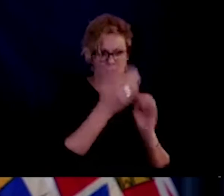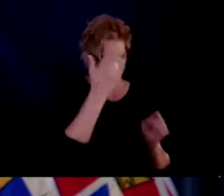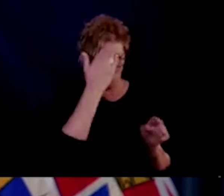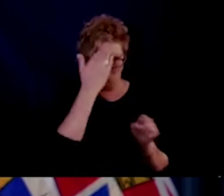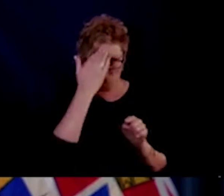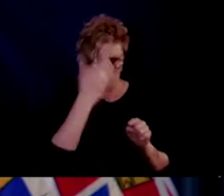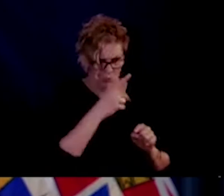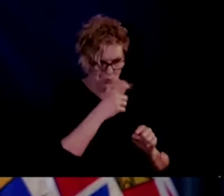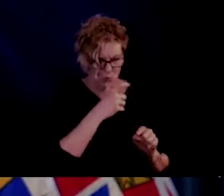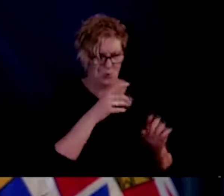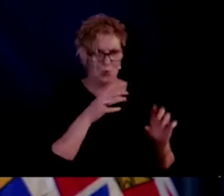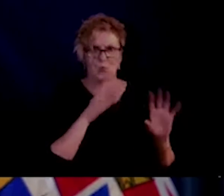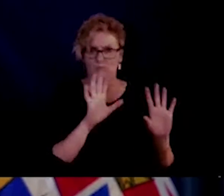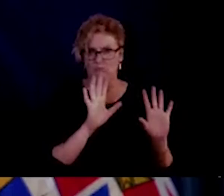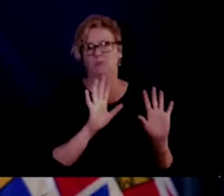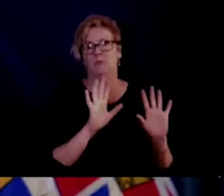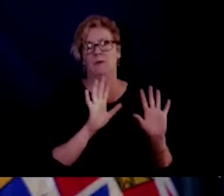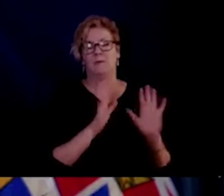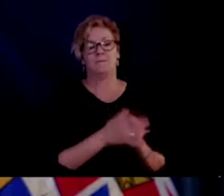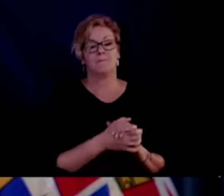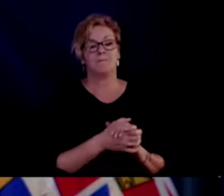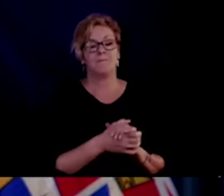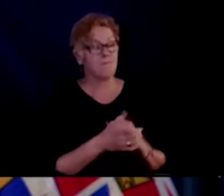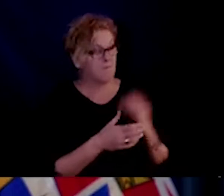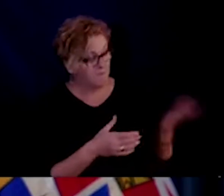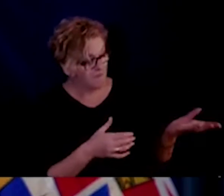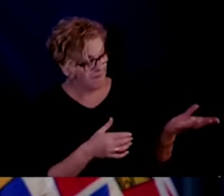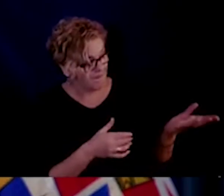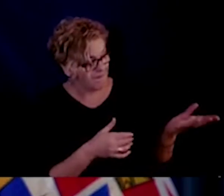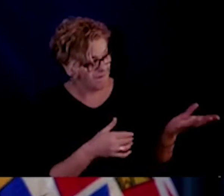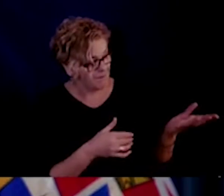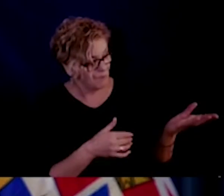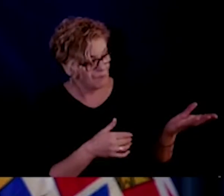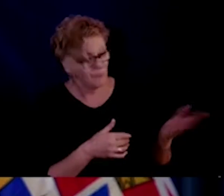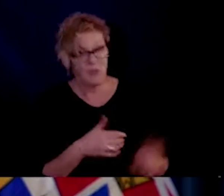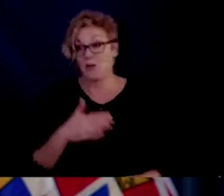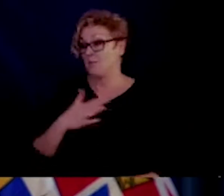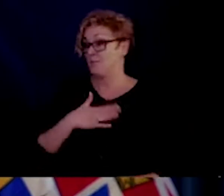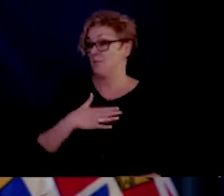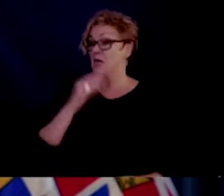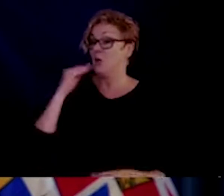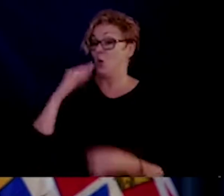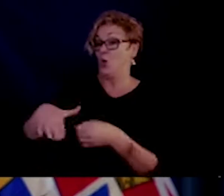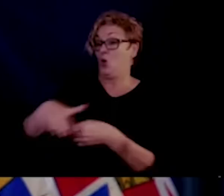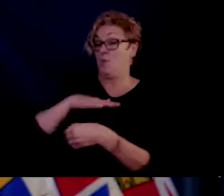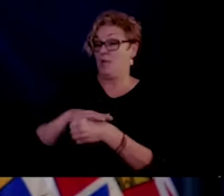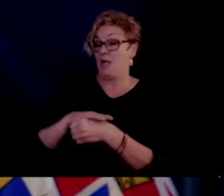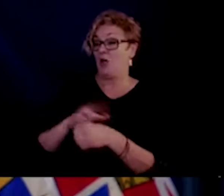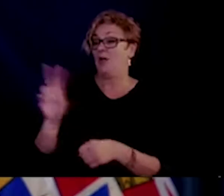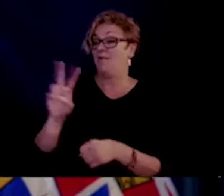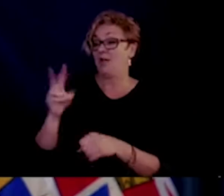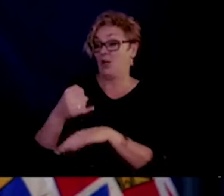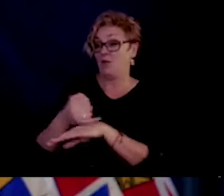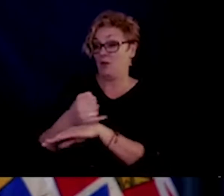Yes. When I look at my own Island Health region, Island Health, there hasn't been a single case of COVID in a